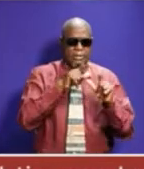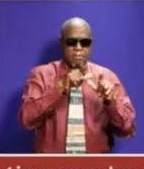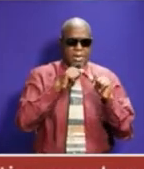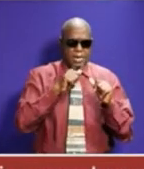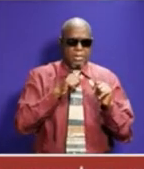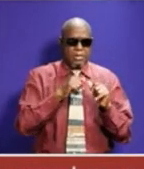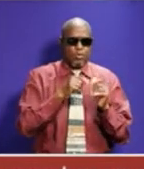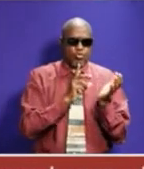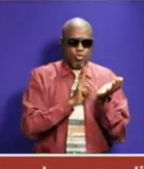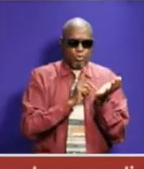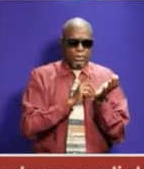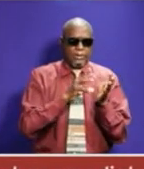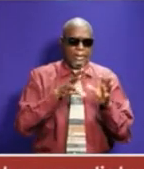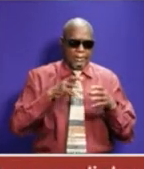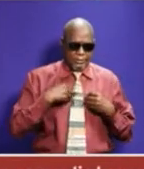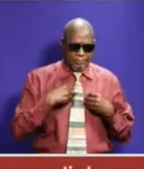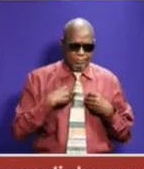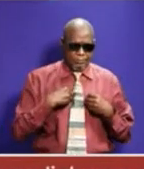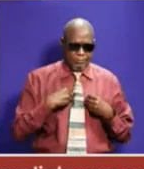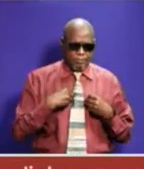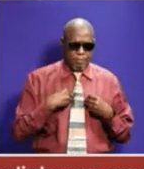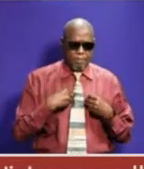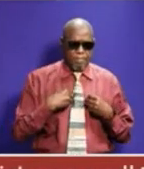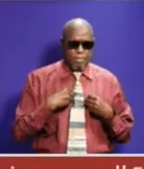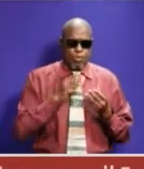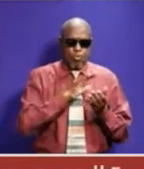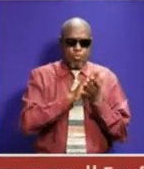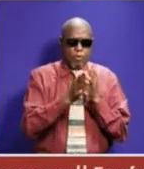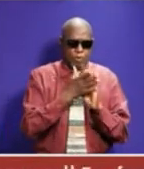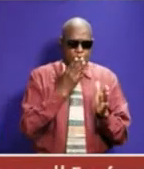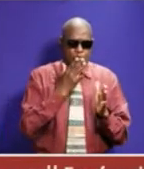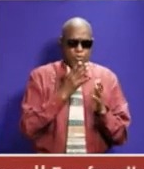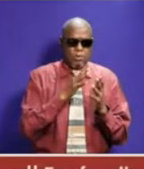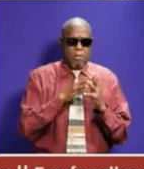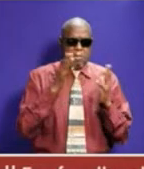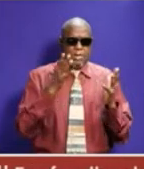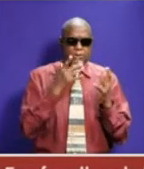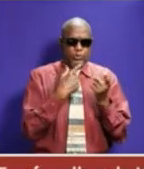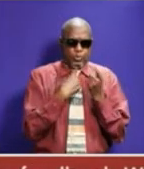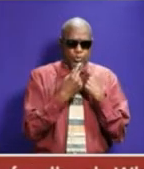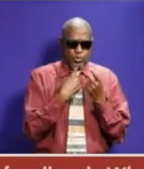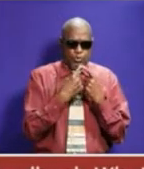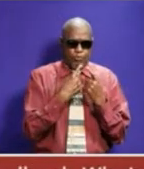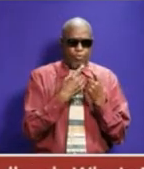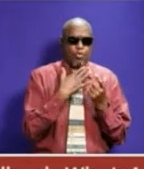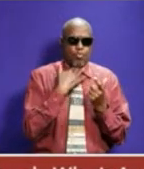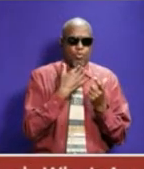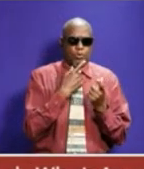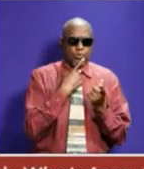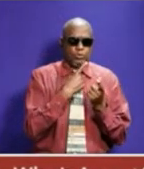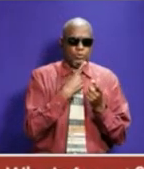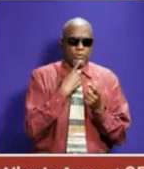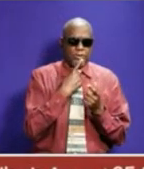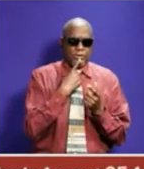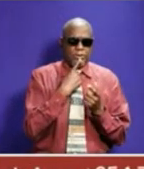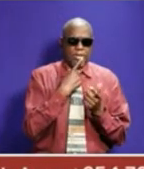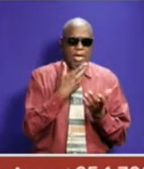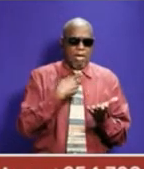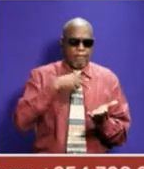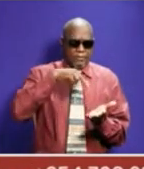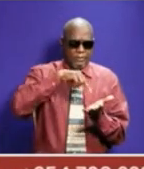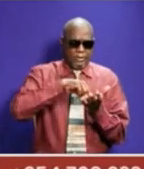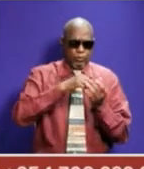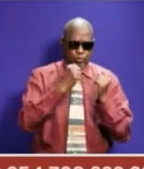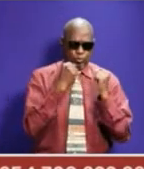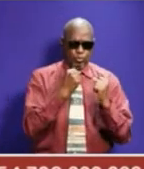doctors. So, without much ado, we want to say we stand in absolute